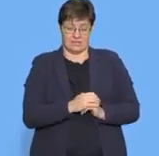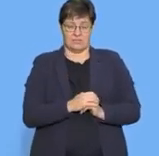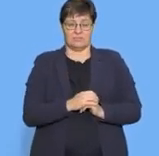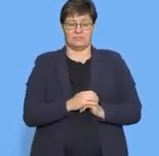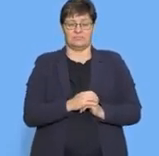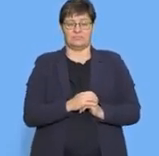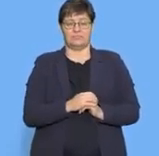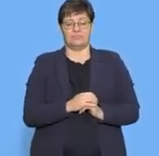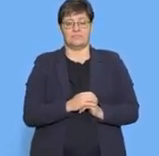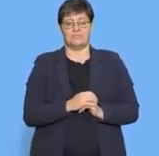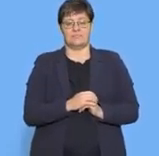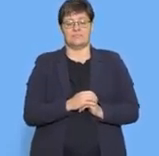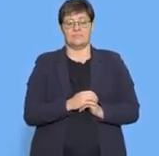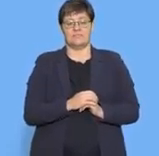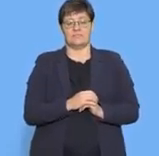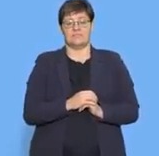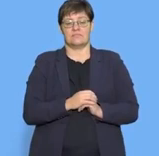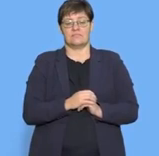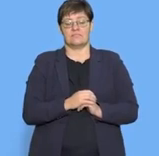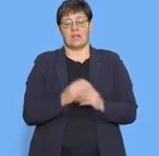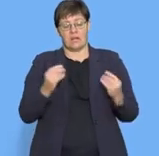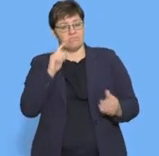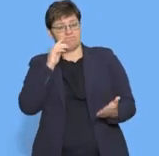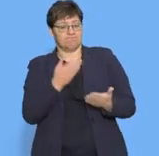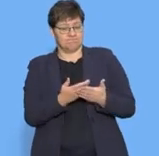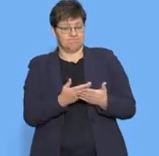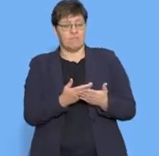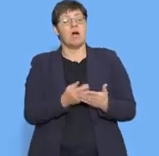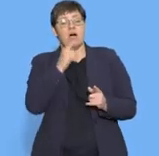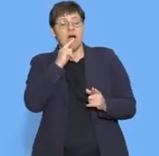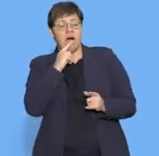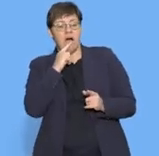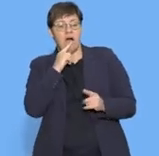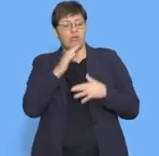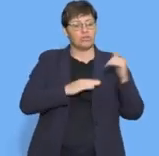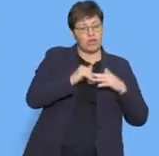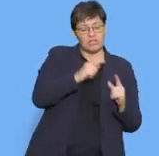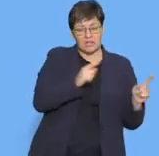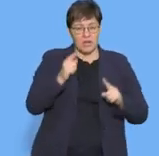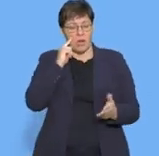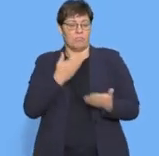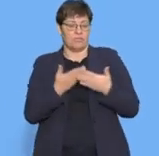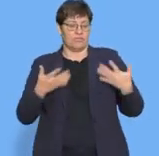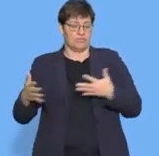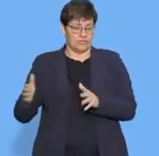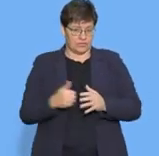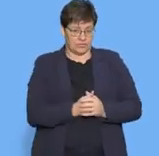triangle. And we're going to now continue our proof. So once we've done that construction, that's the first step of our